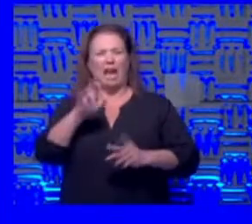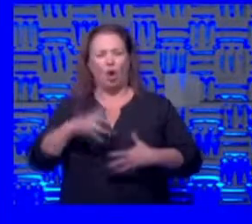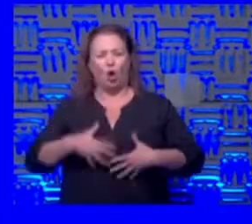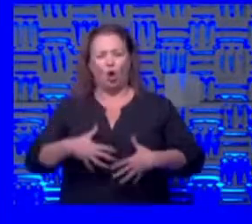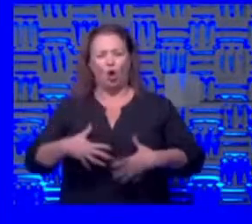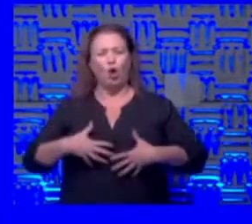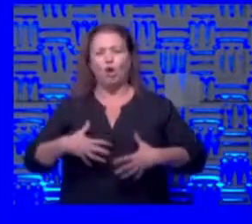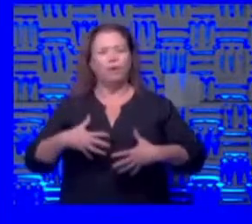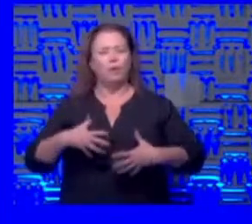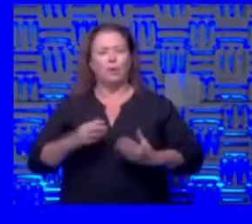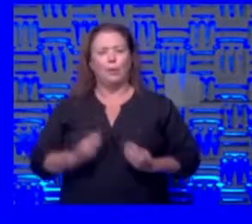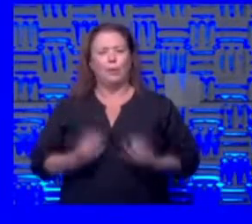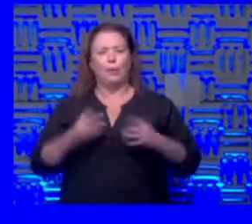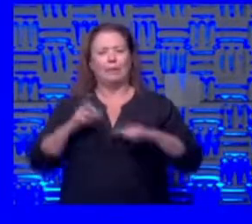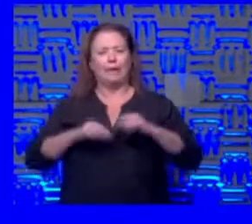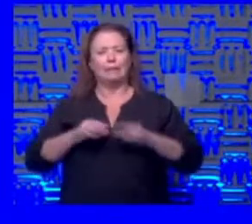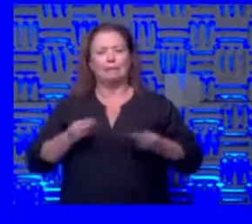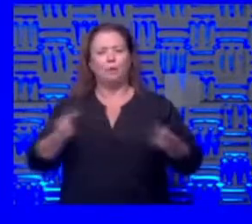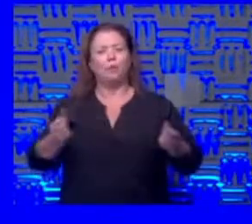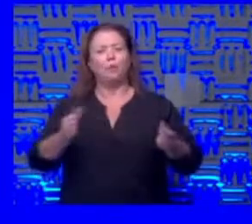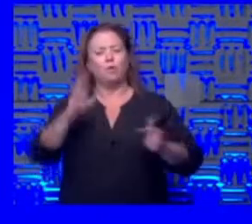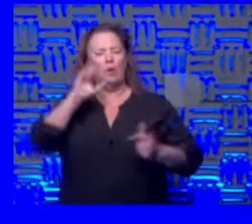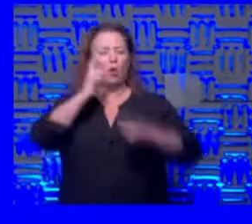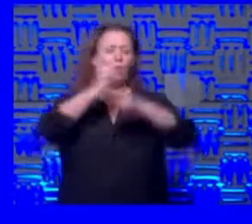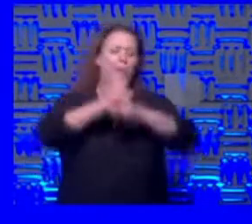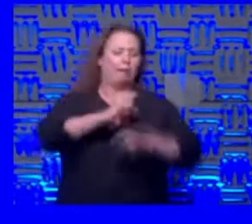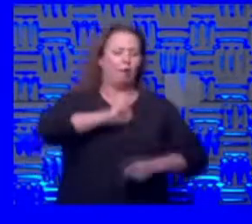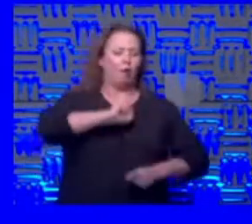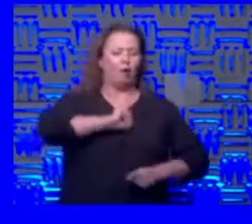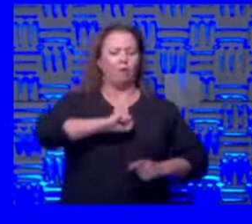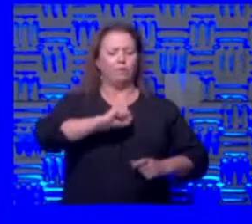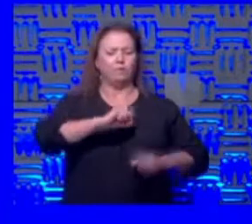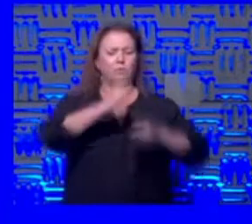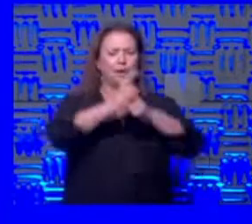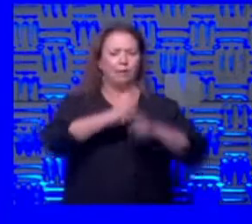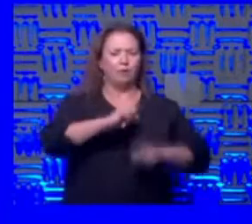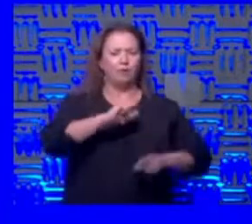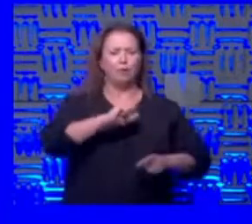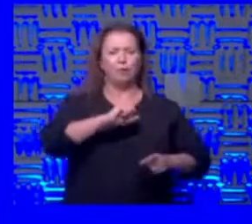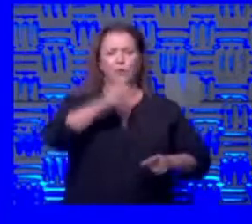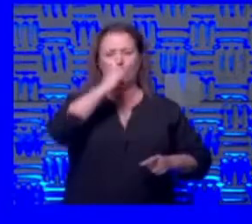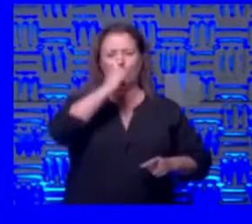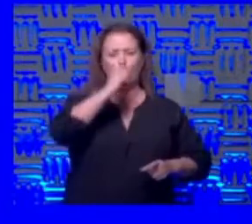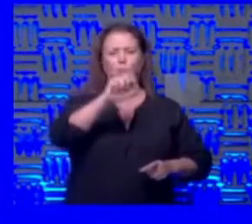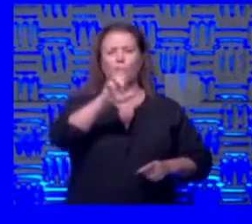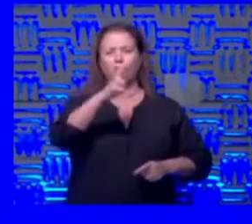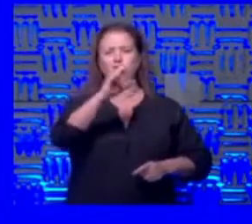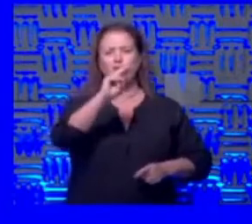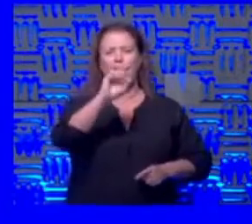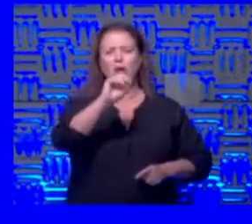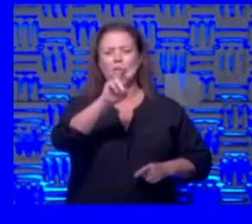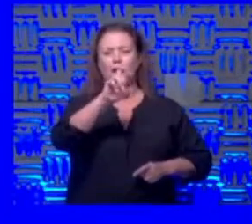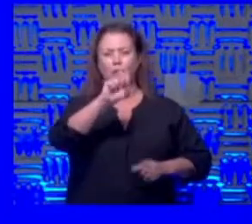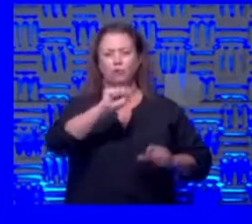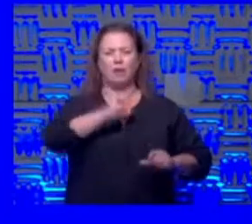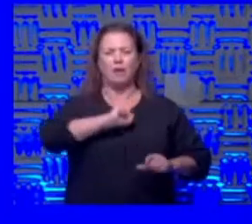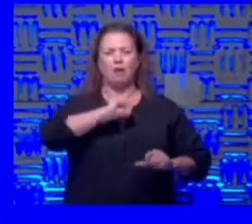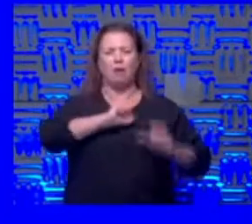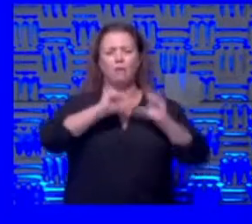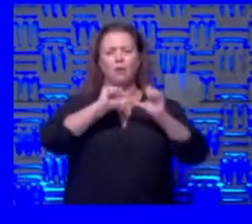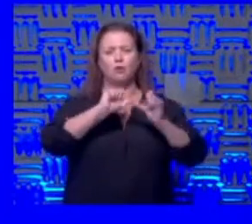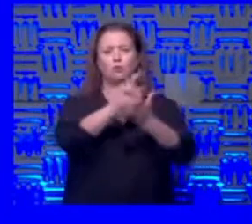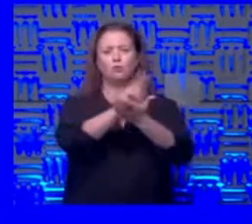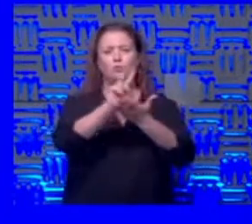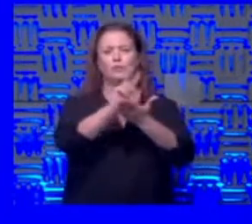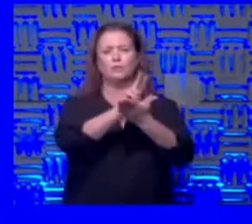short of breath. We know that for regular cough and cold, the regular coronaviruses, the metapneumovirus, the rhinovirus, you can have cough for 2 or 3 weeks